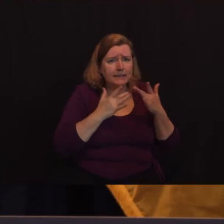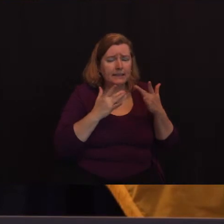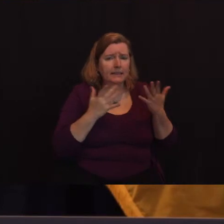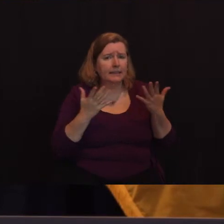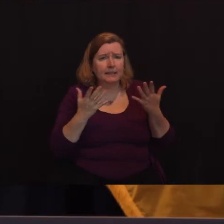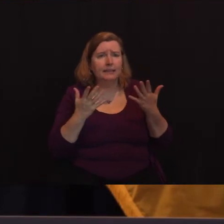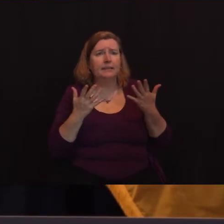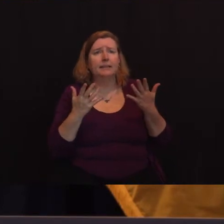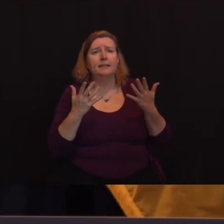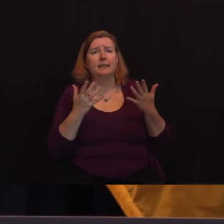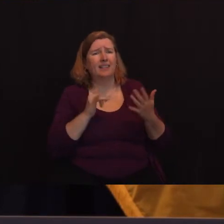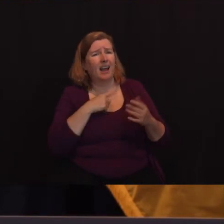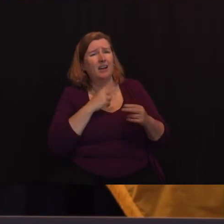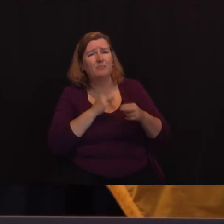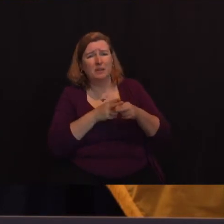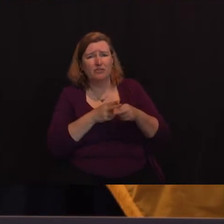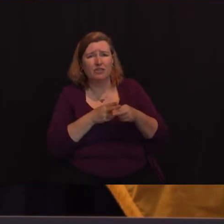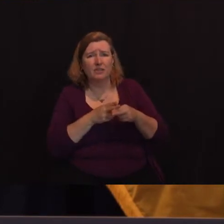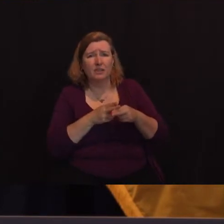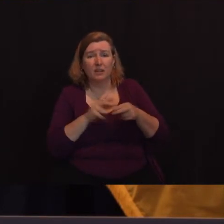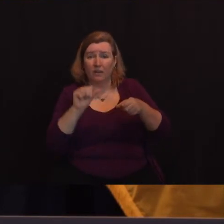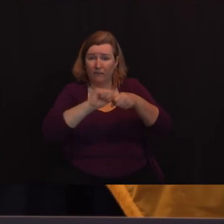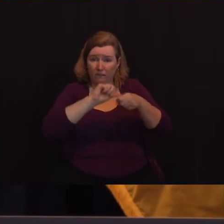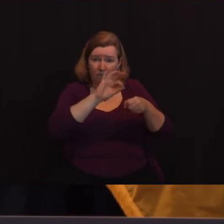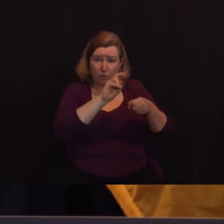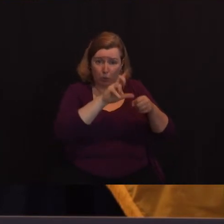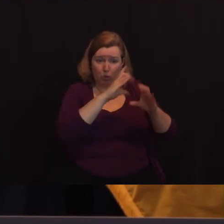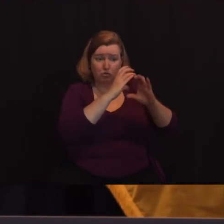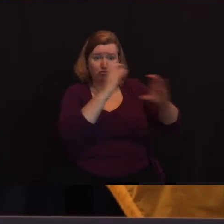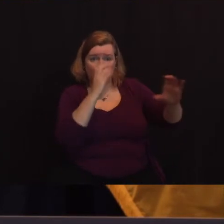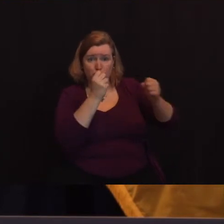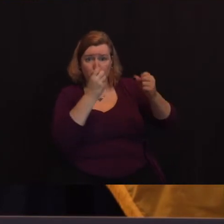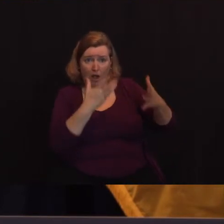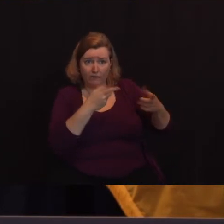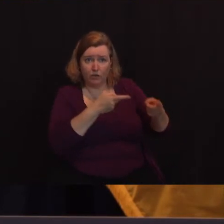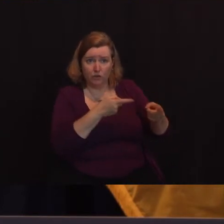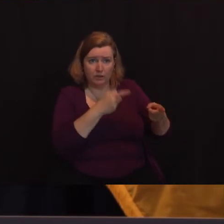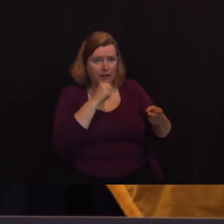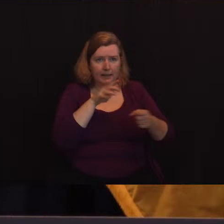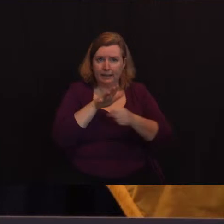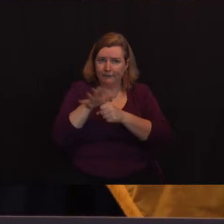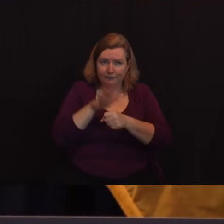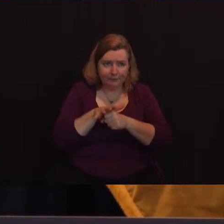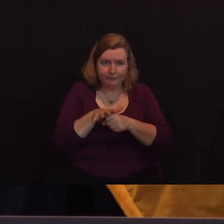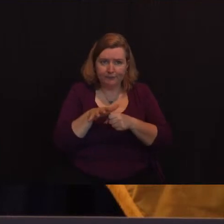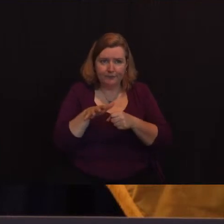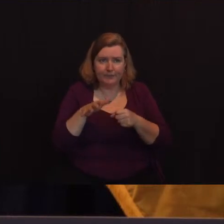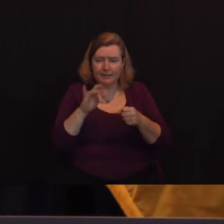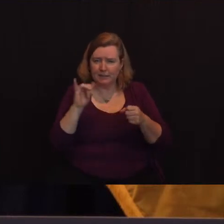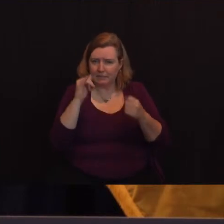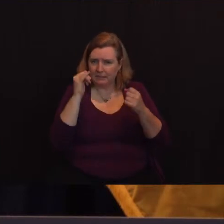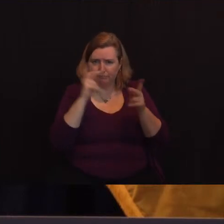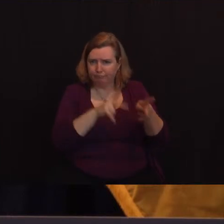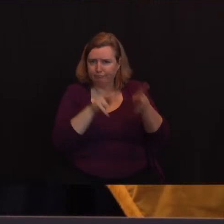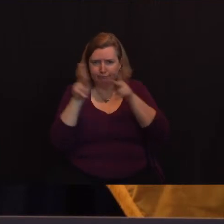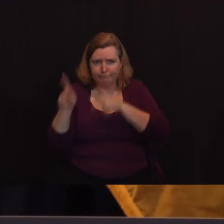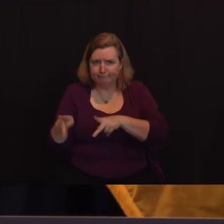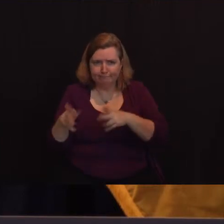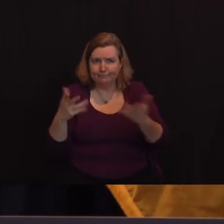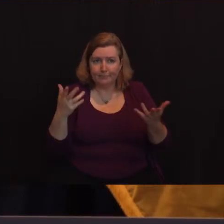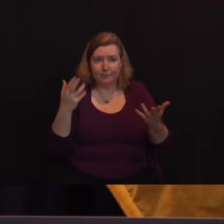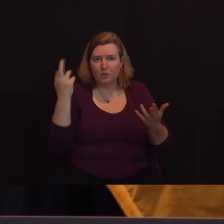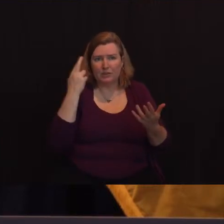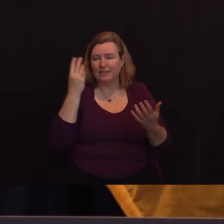truck drivers. My gut tells me, and everything I've read since then, is a combination of reasons.